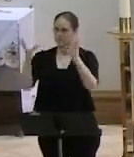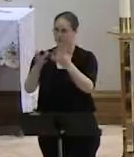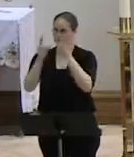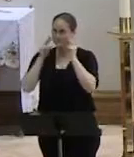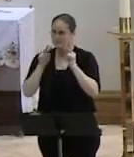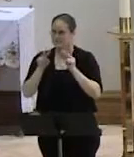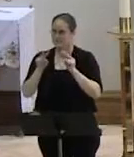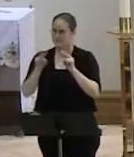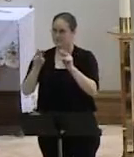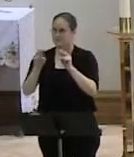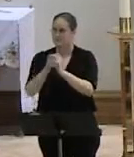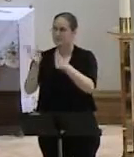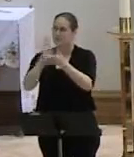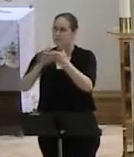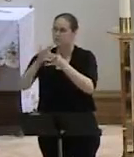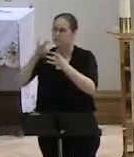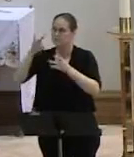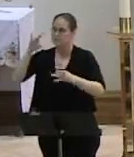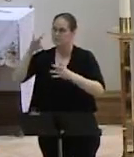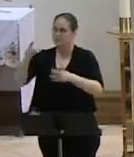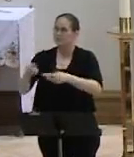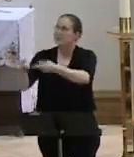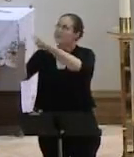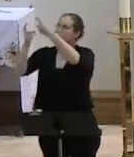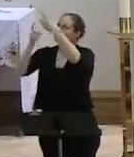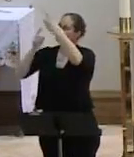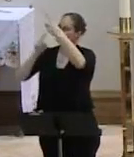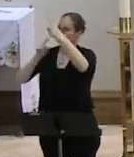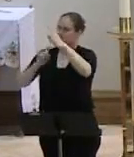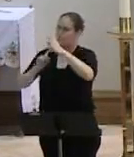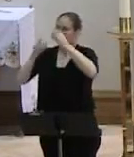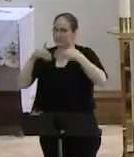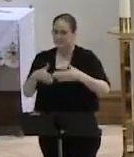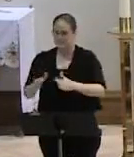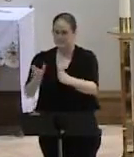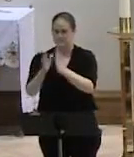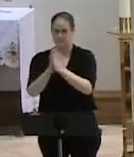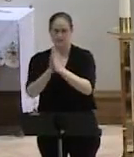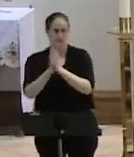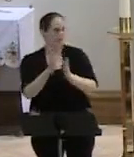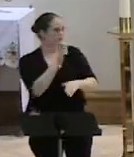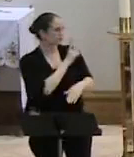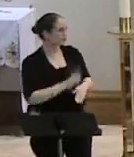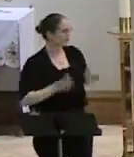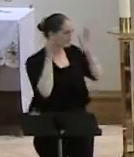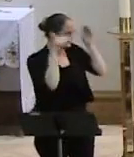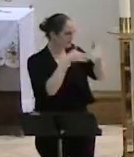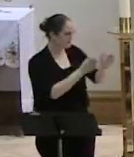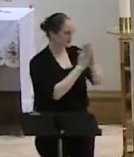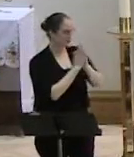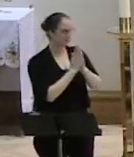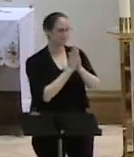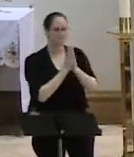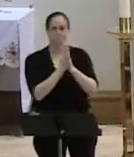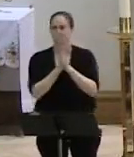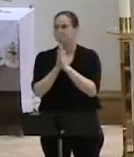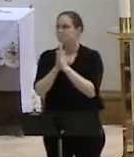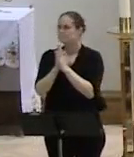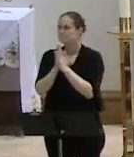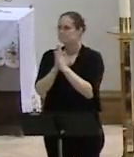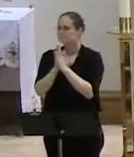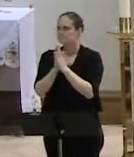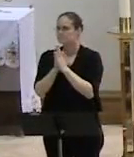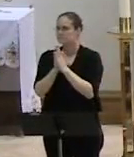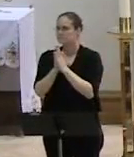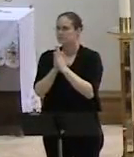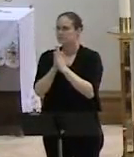be filled with the Holy Spirit as they carry out their ministry. Let us pray to the Lord. Lord, hear our prayer.